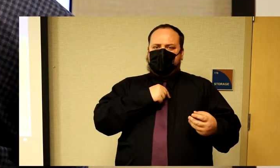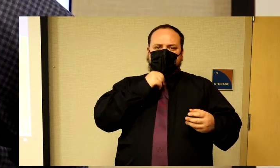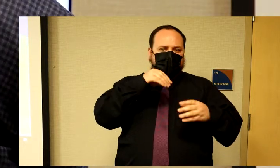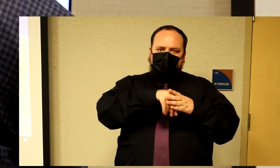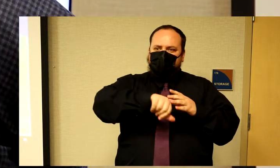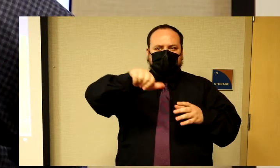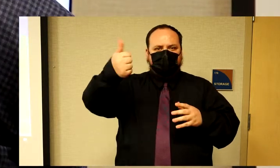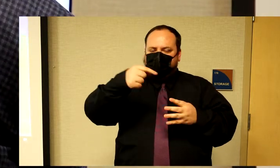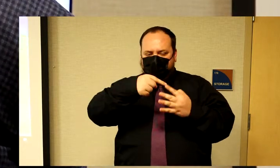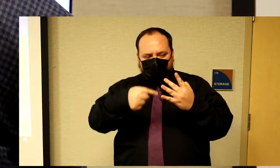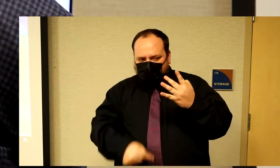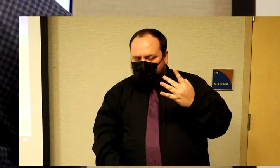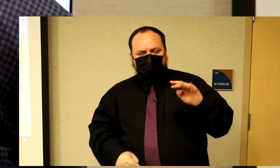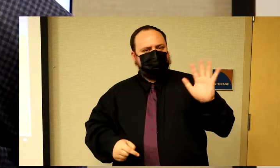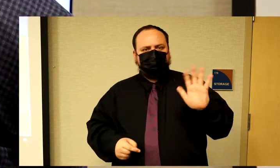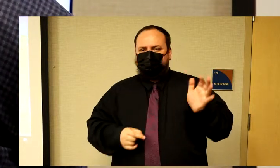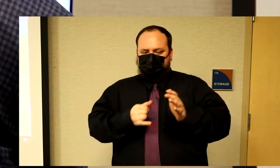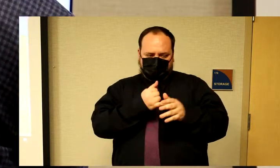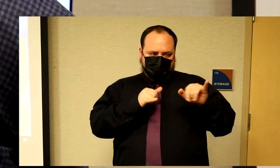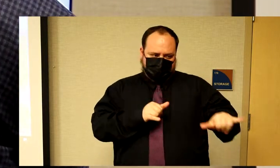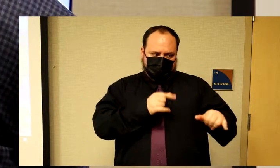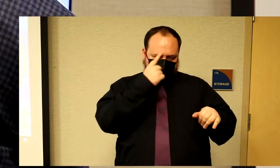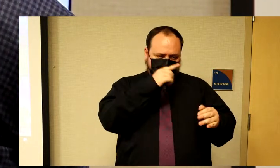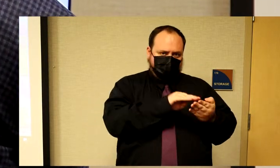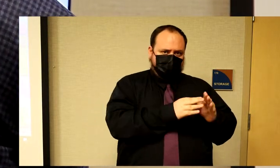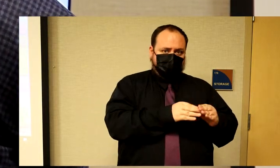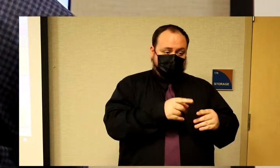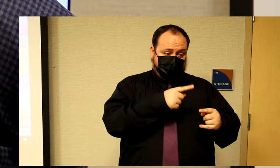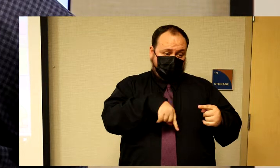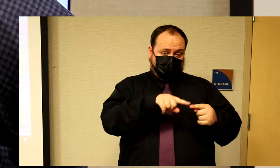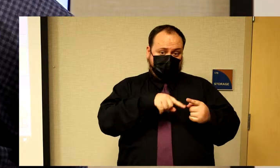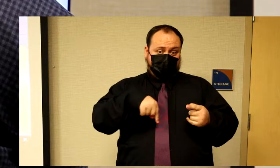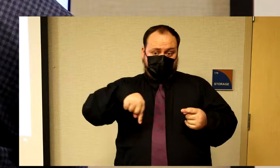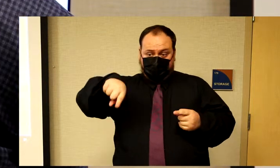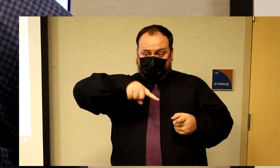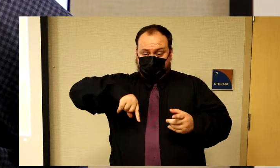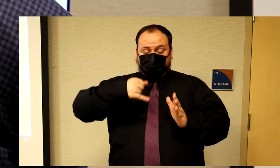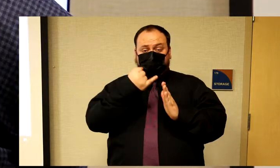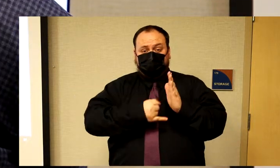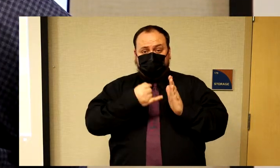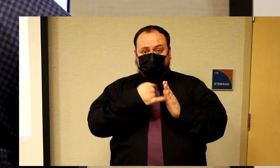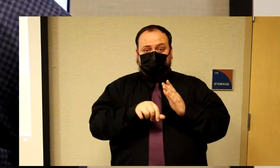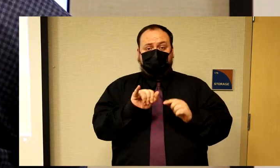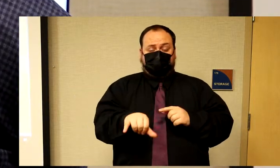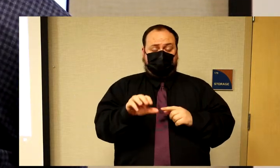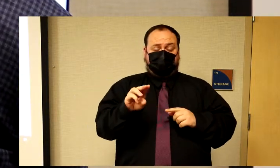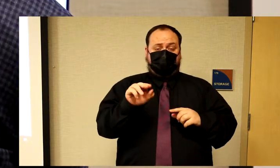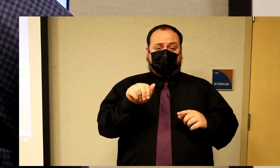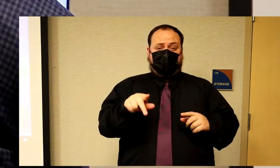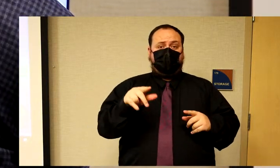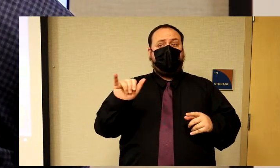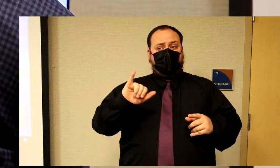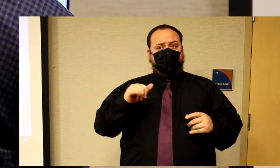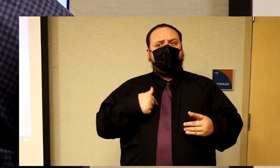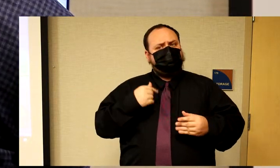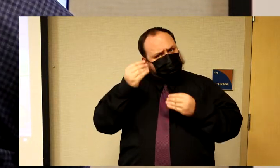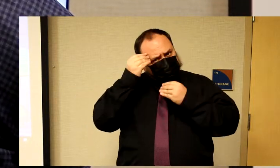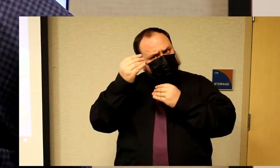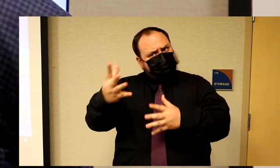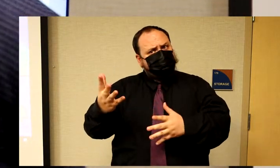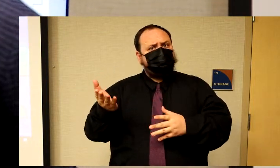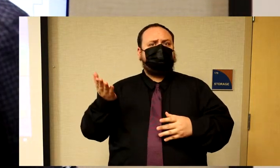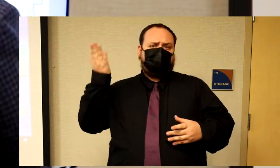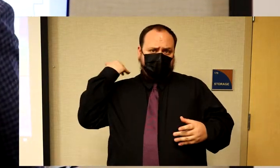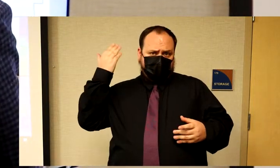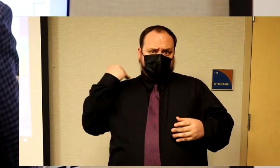propensity or anything like that. So when this map was drawn, like I mentioned last time around, and this map was